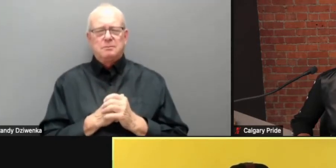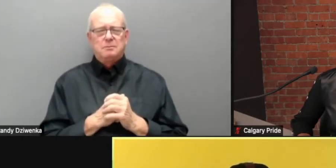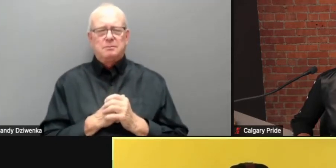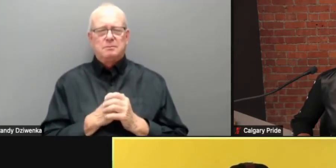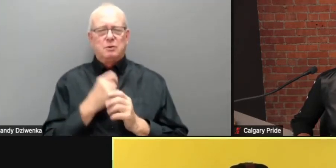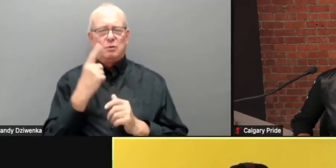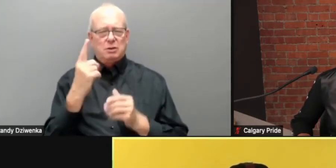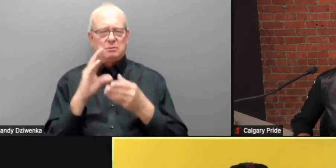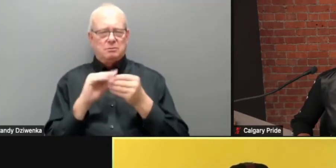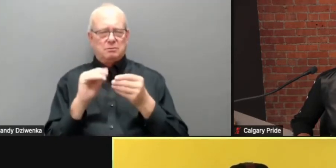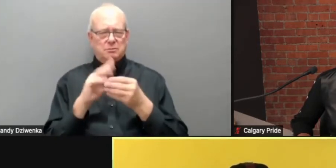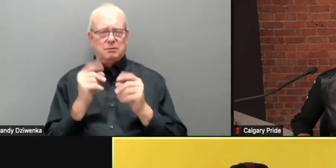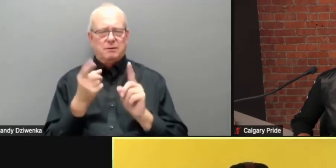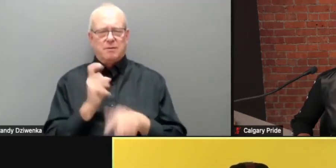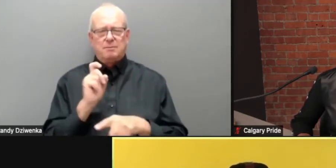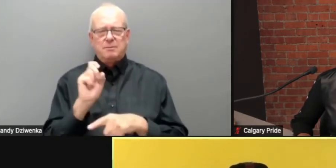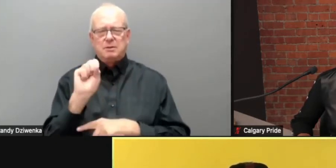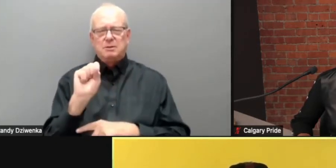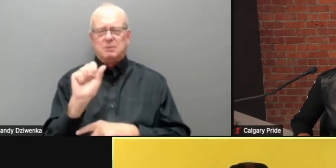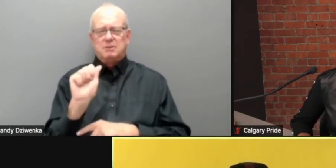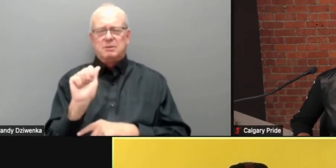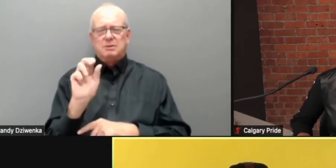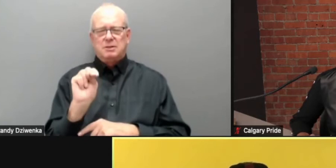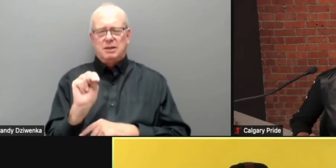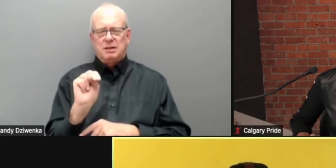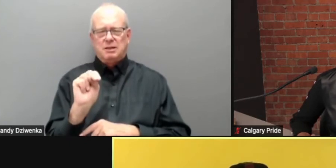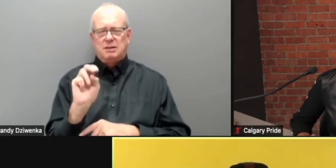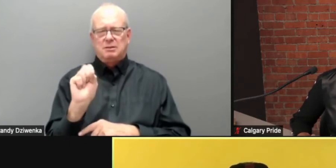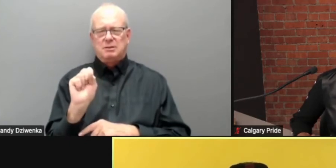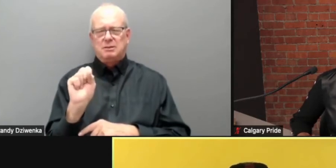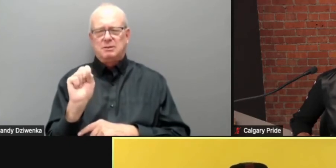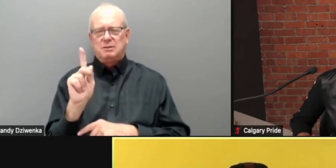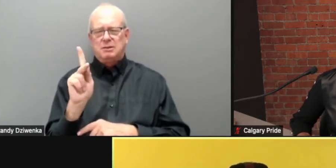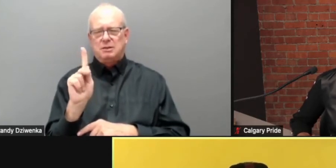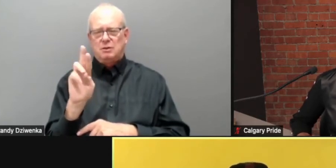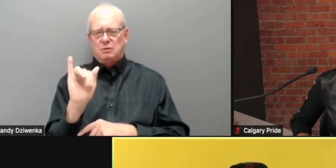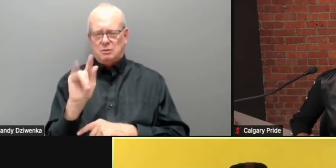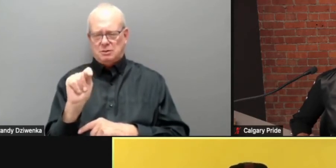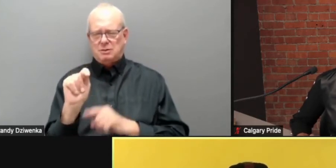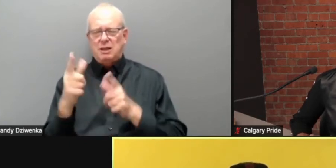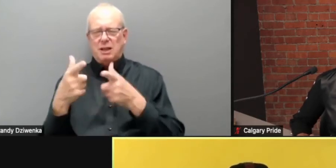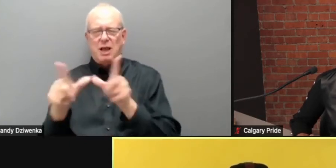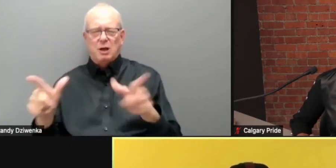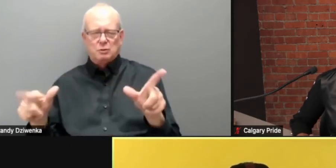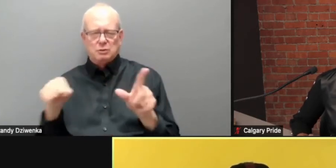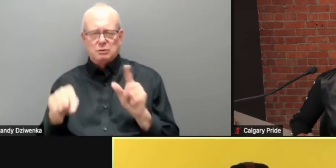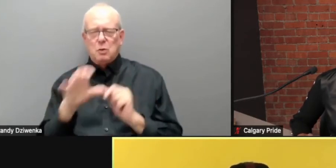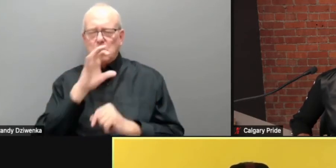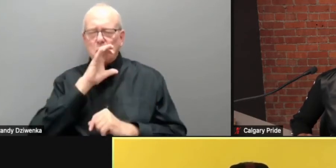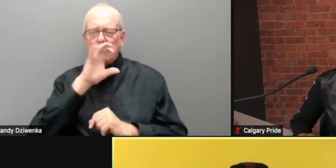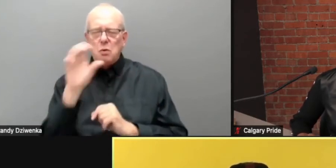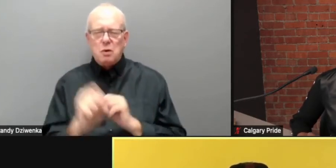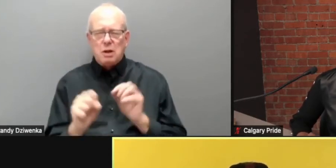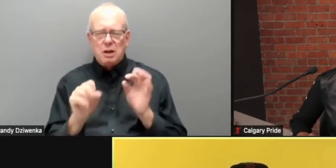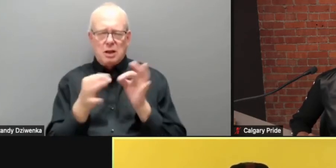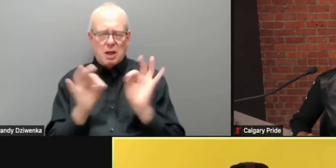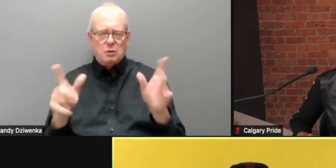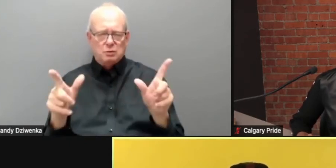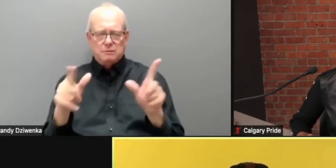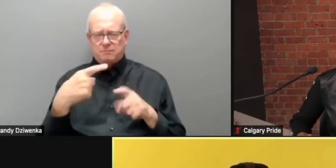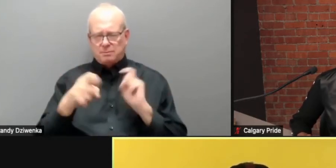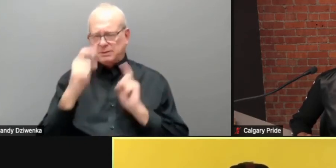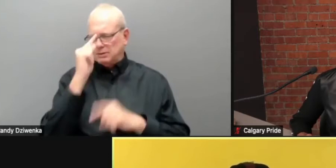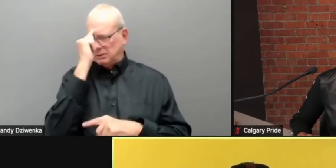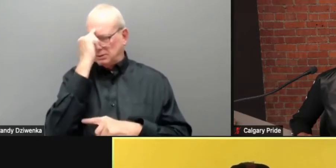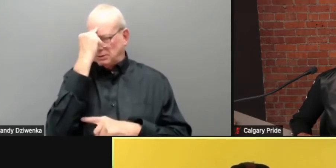world, and which originated from India. There is a saying called Vasudhaiva Kutumbakam, which means the whole world